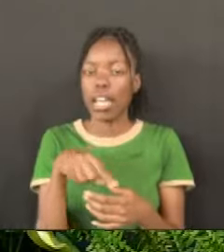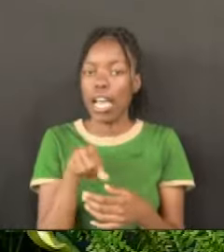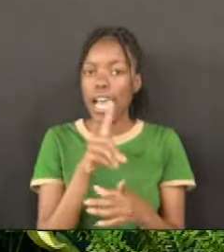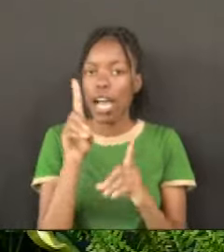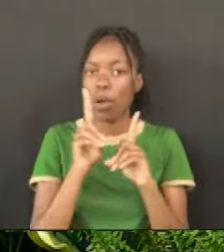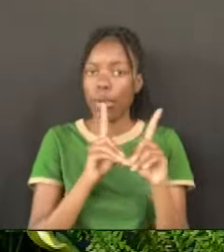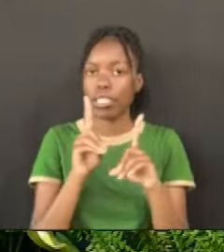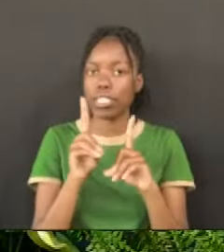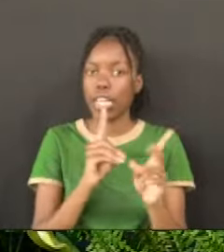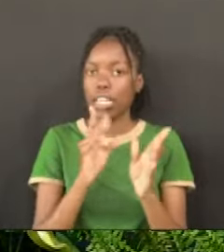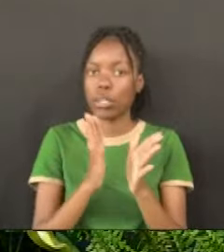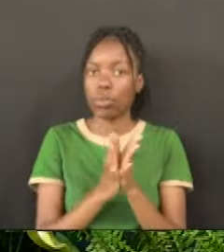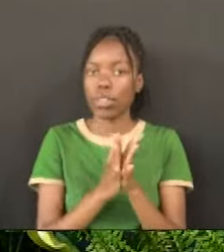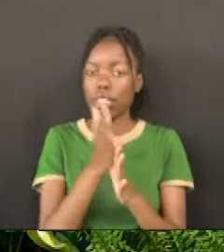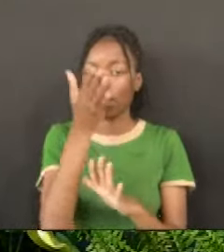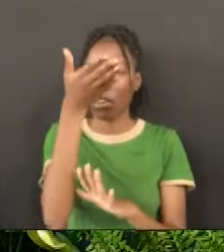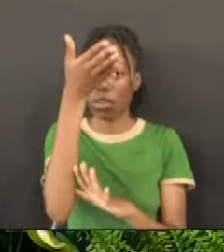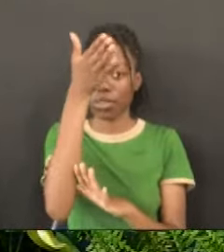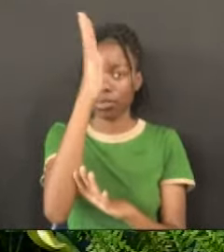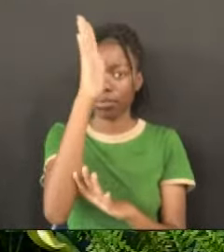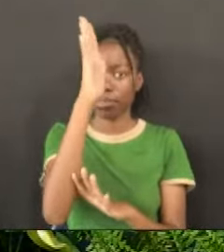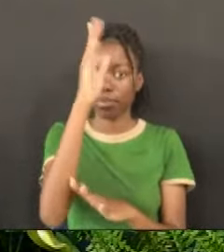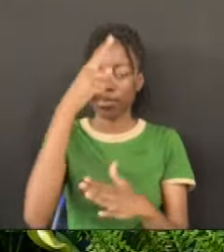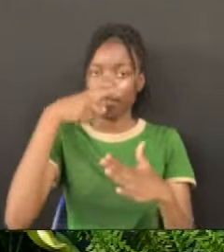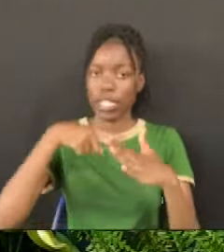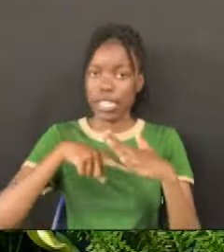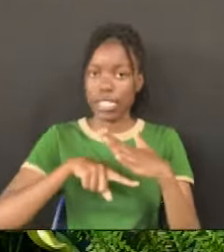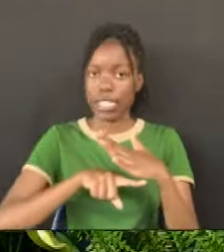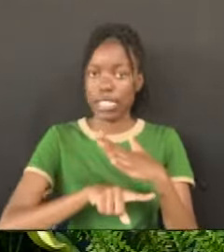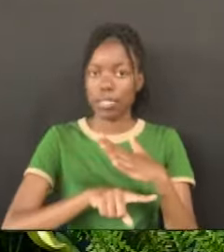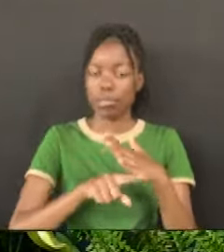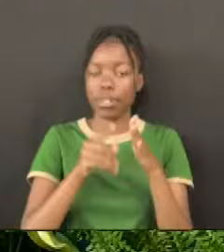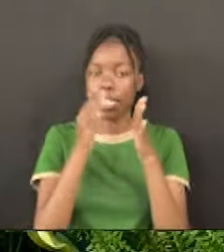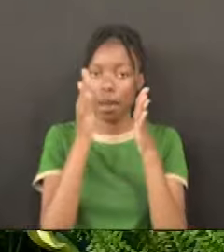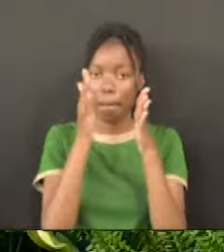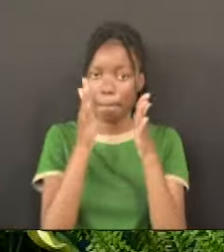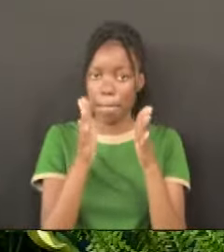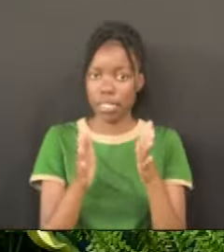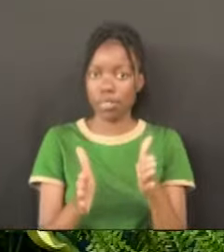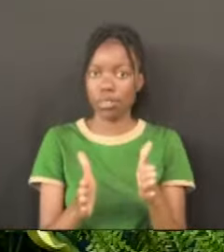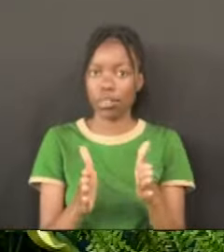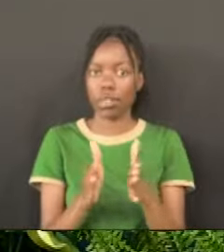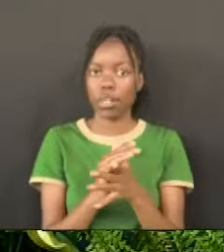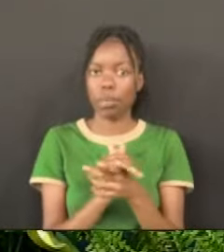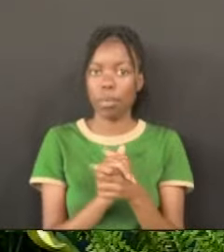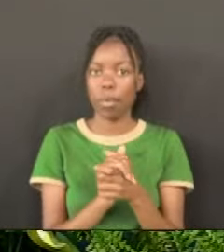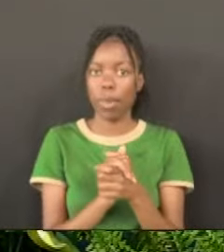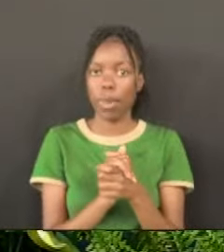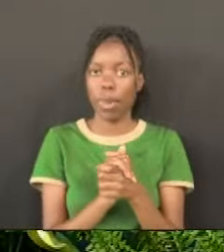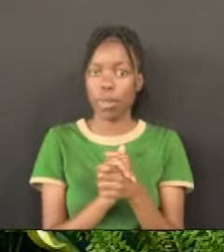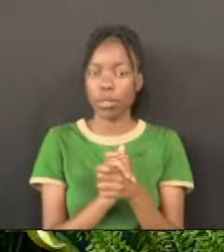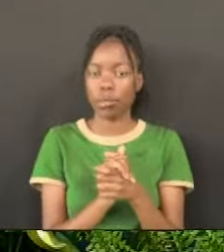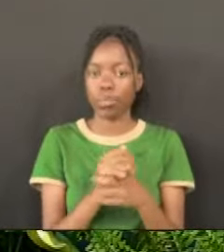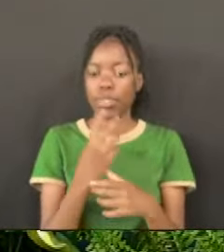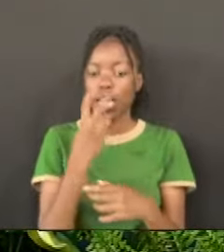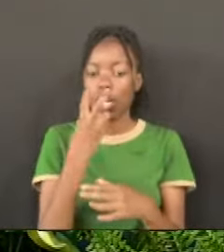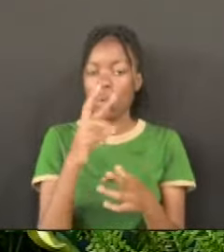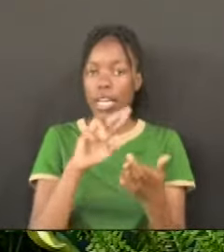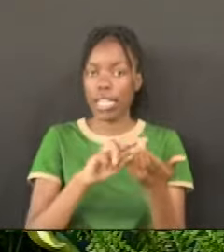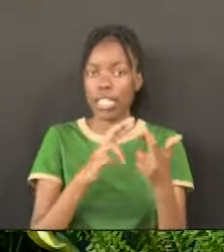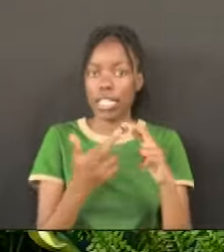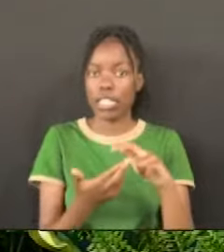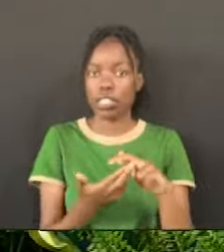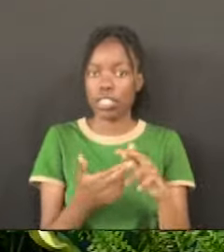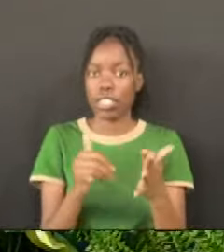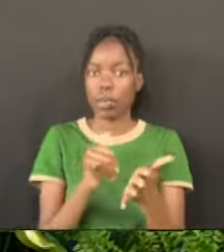with God is deeply personal. Look at the relationship that